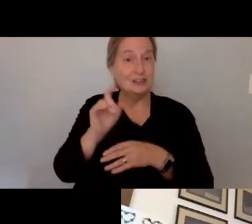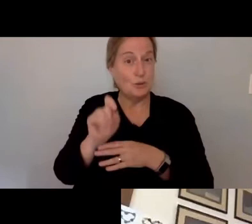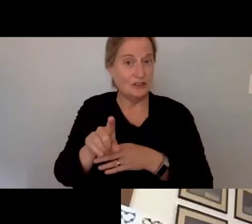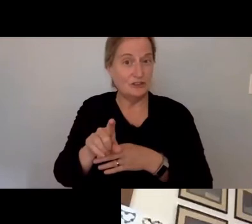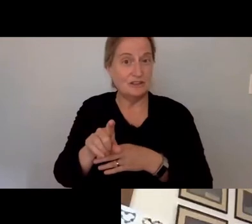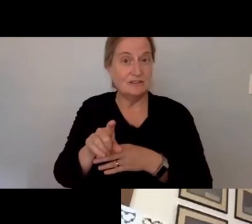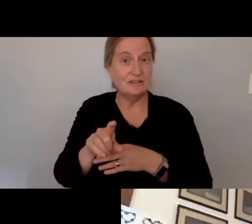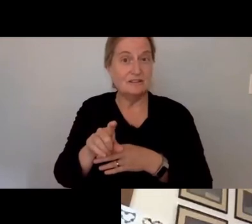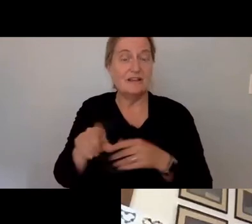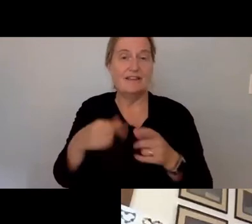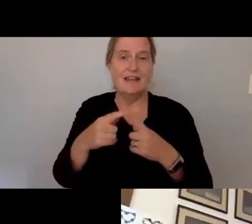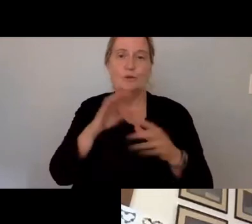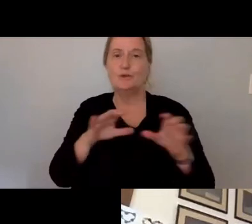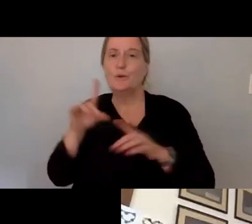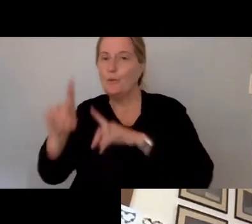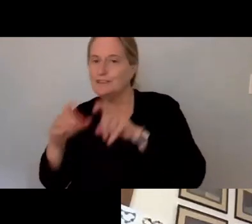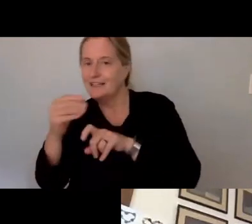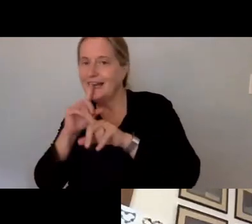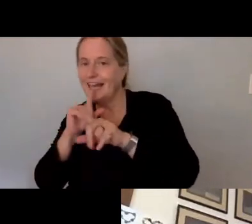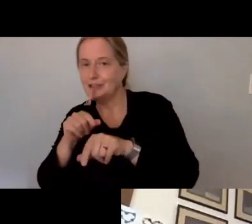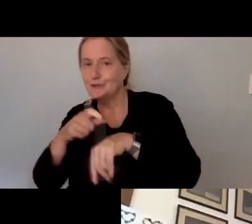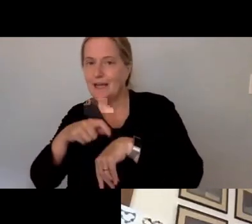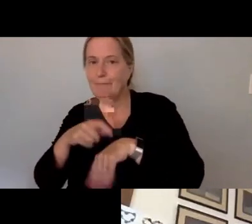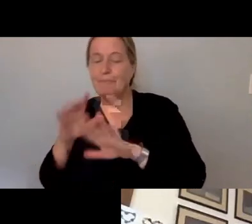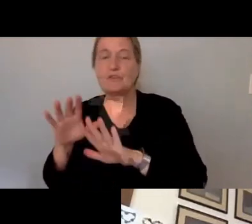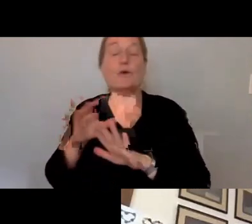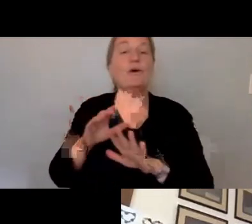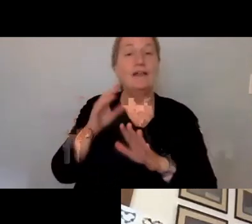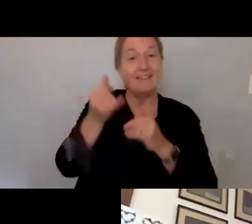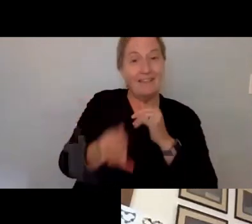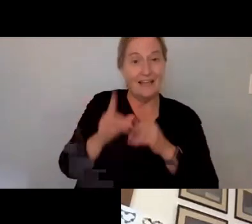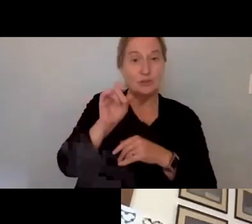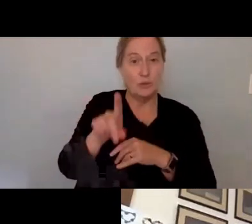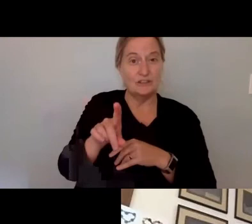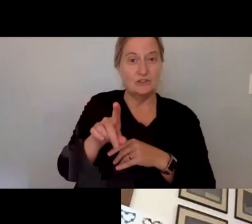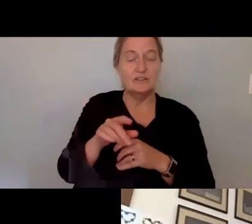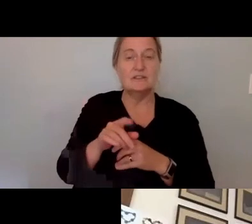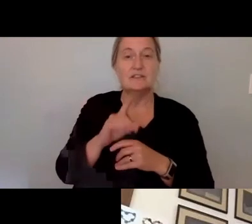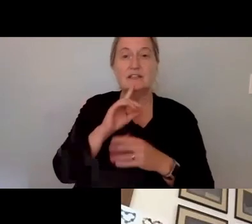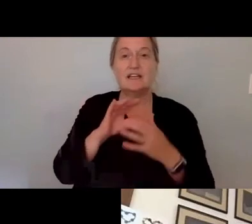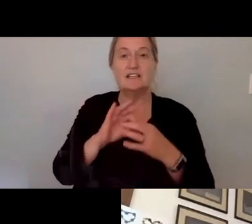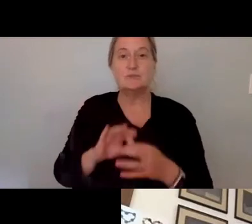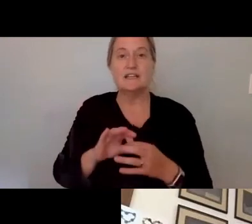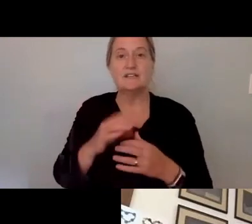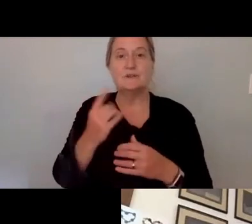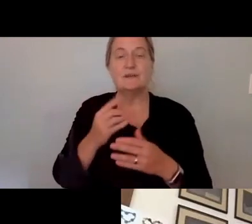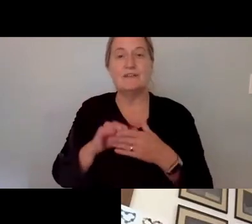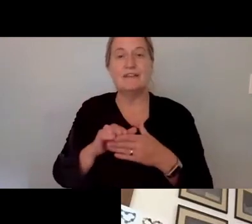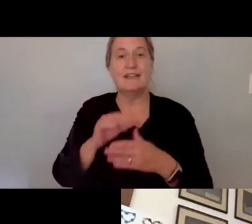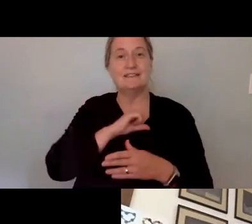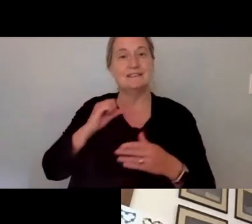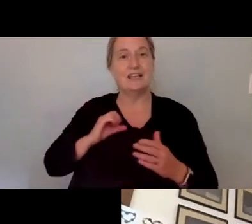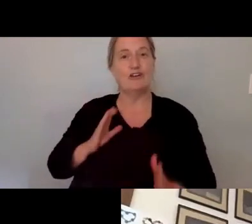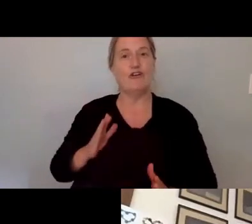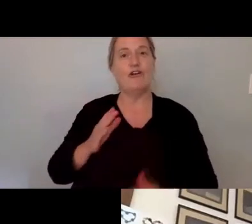gonna go to our Q&A just so everyone kind of knows what's going on. So our last question does touch on something that Senator Hoffman brought up a little earlier,